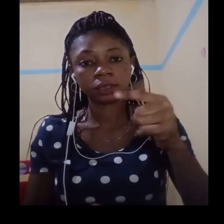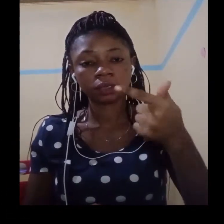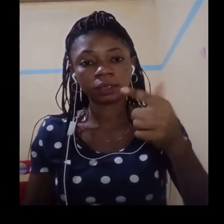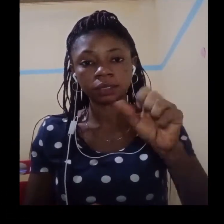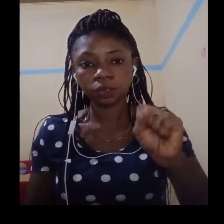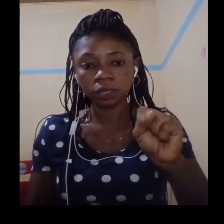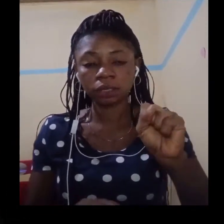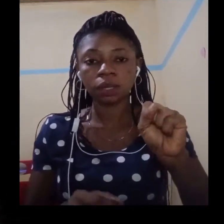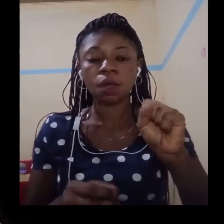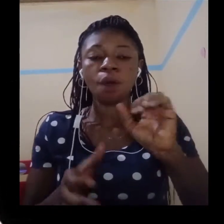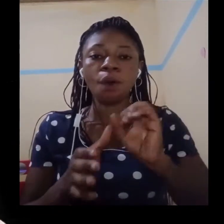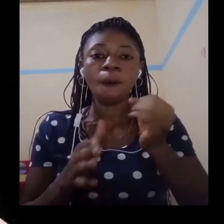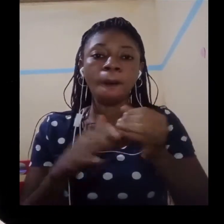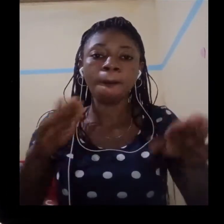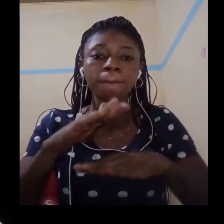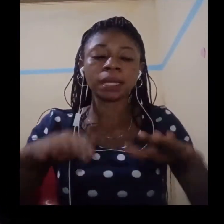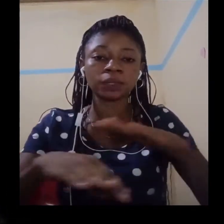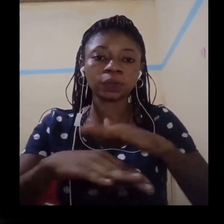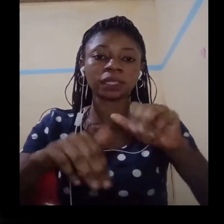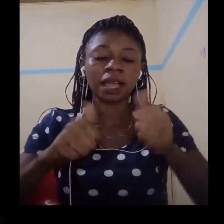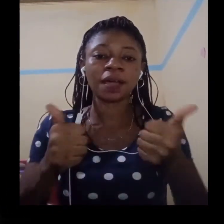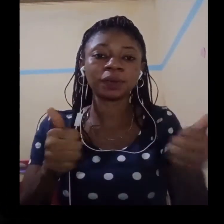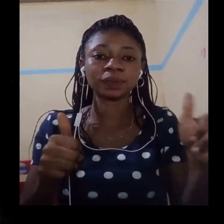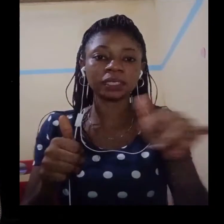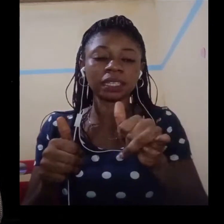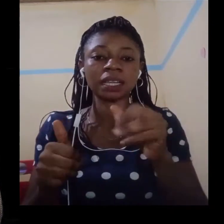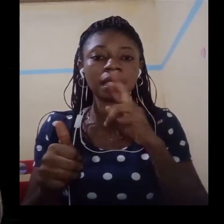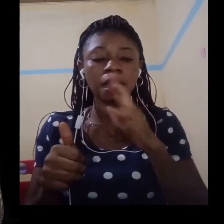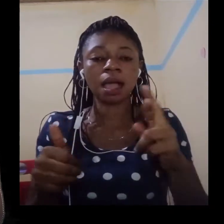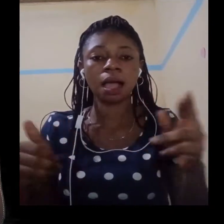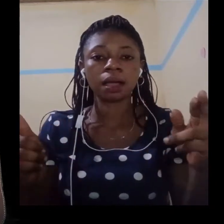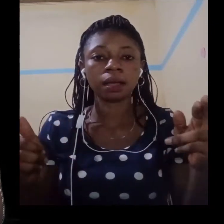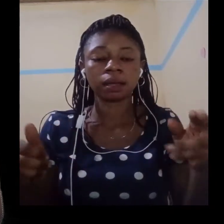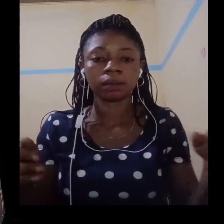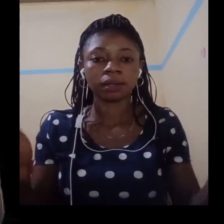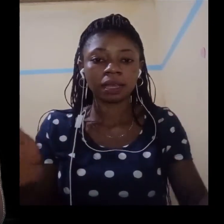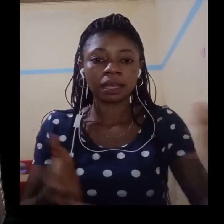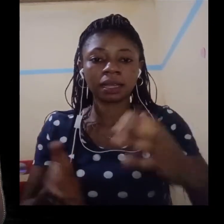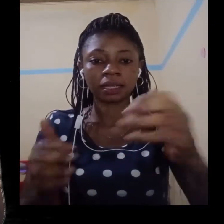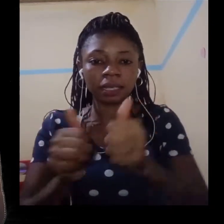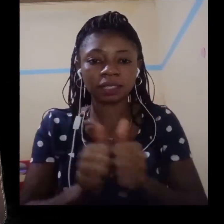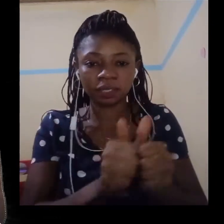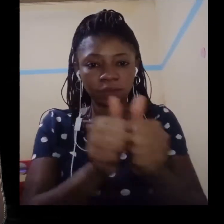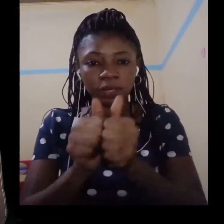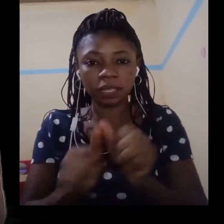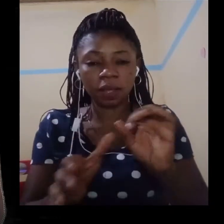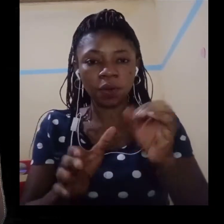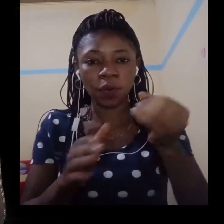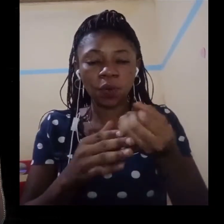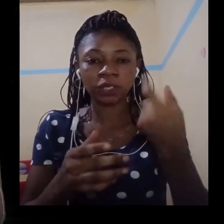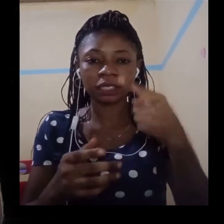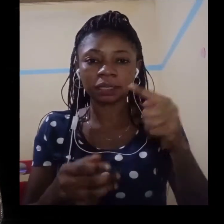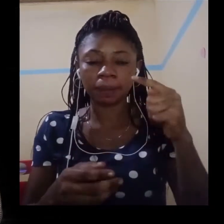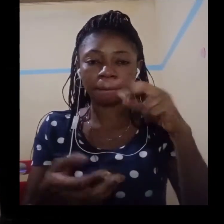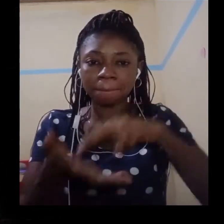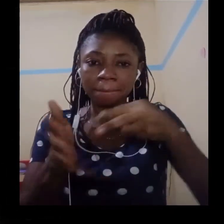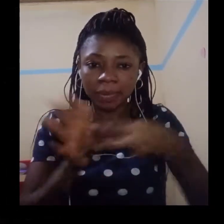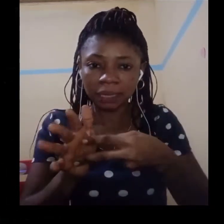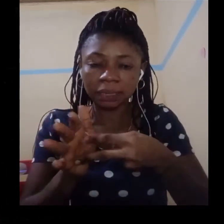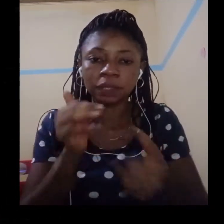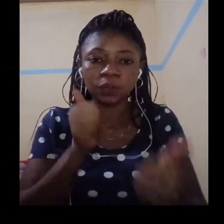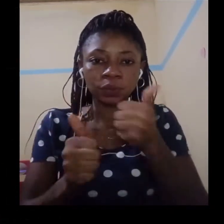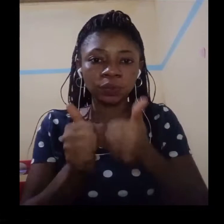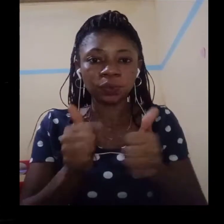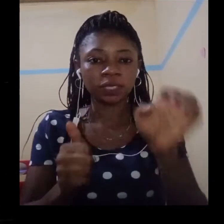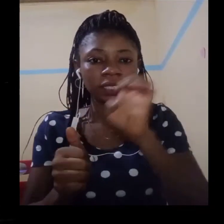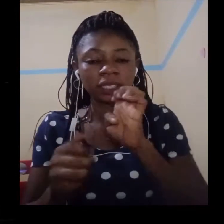discussion today is that the language variety that she is using is capable of taking this analysis,